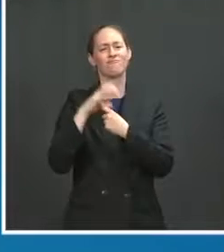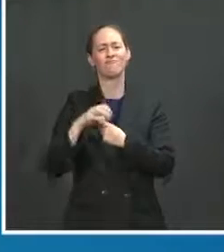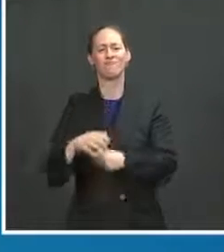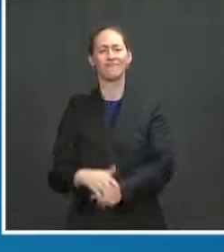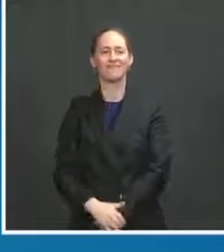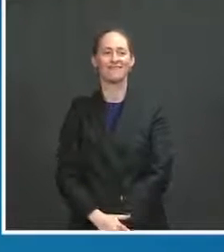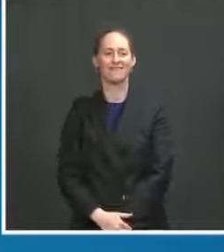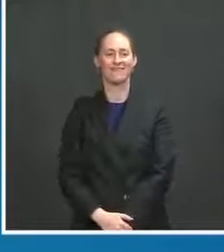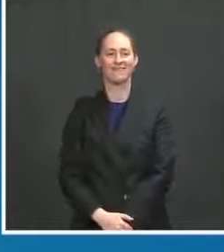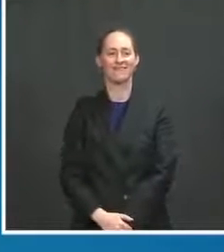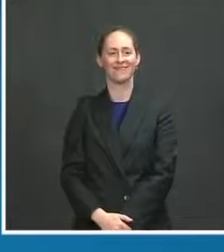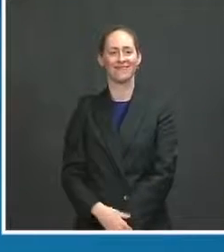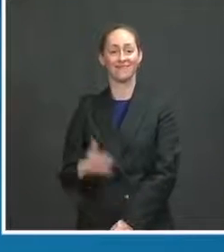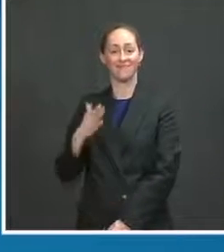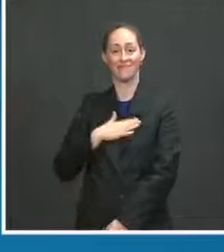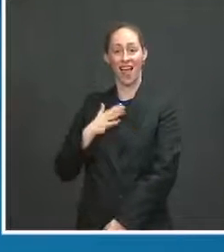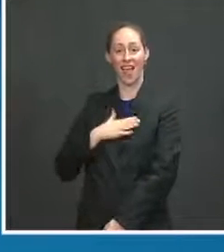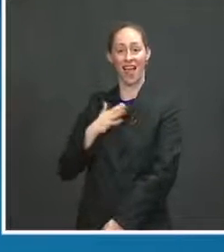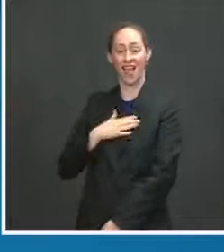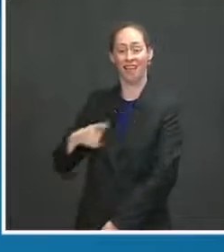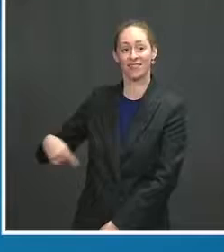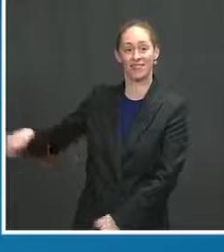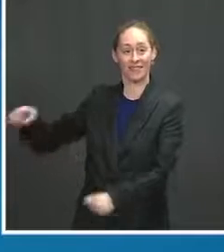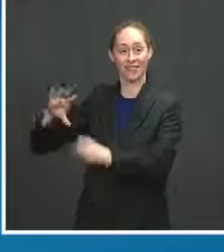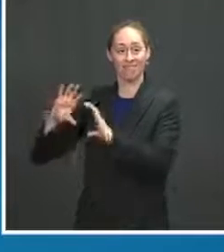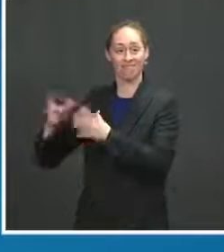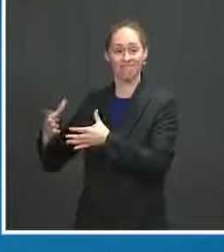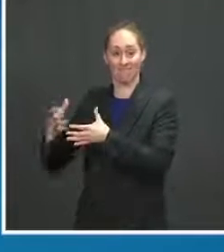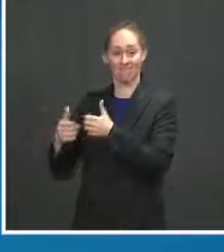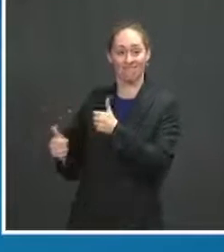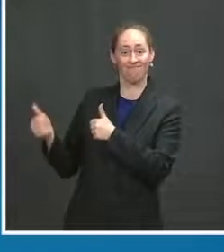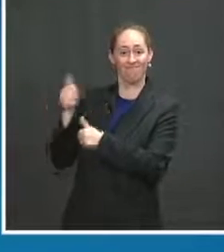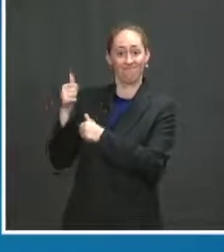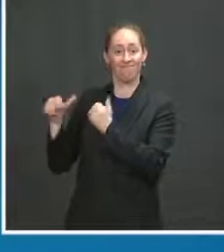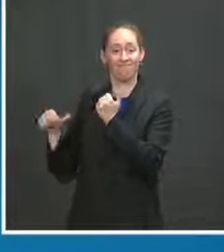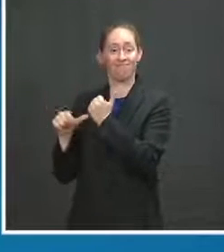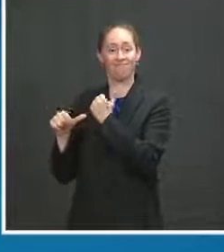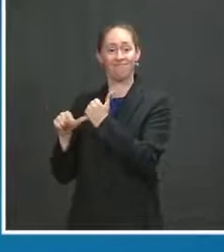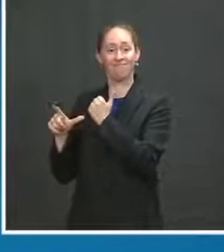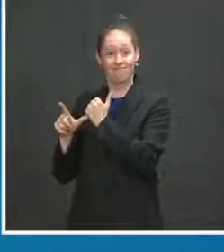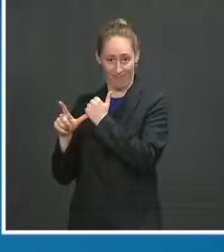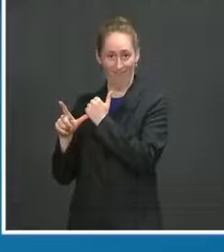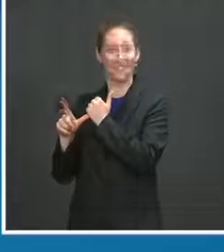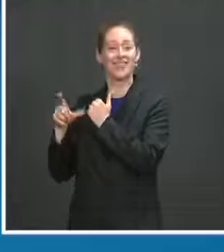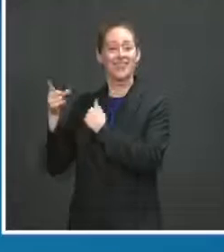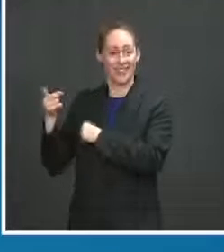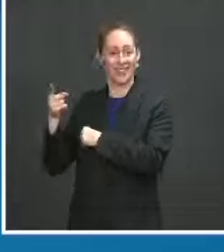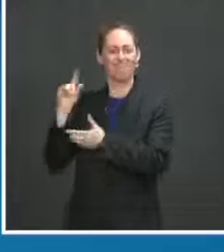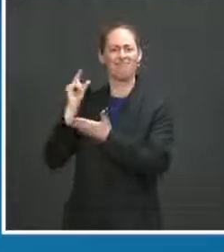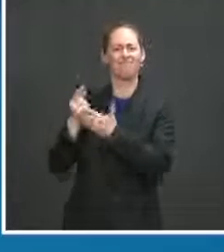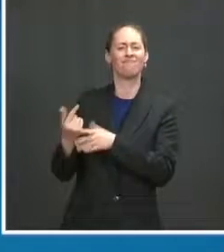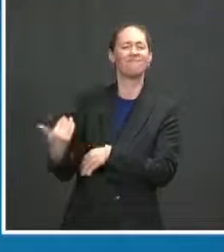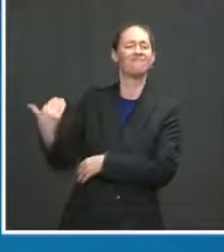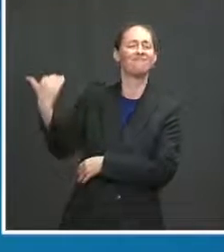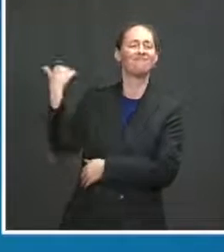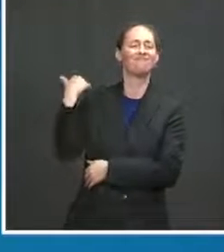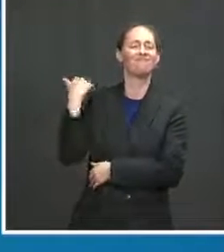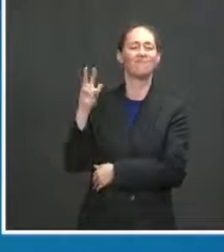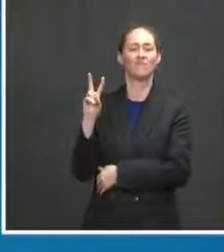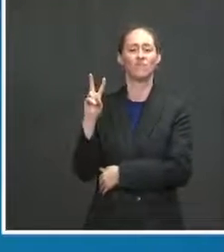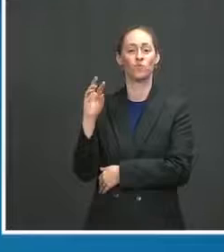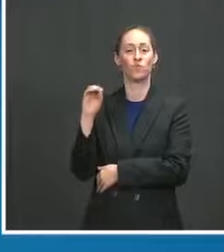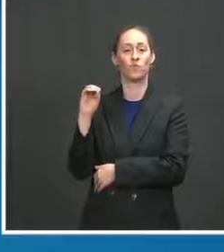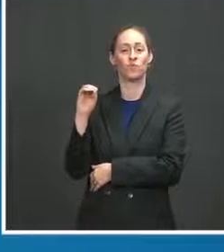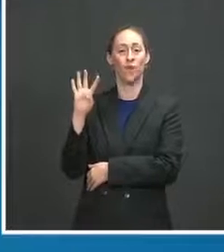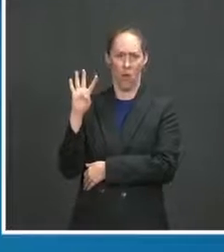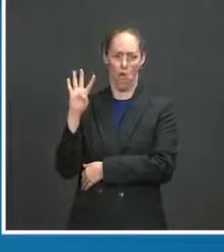Colonel Frank Macniak, who graduated in 2004, I am very proud to have you with me here